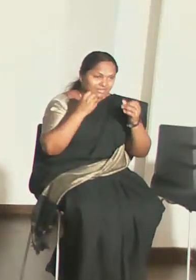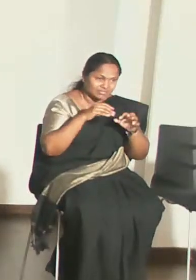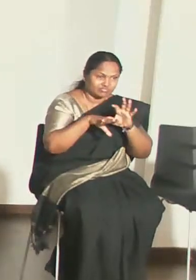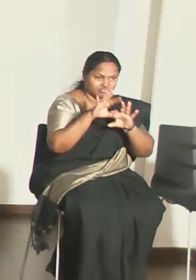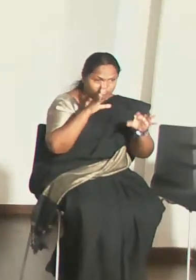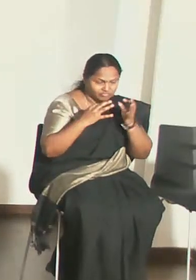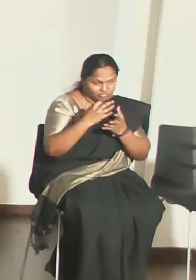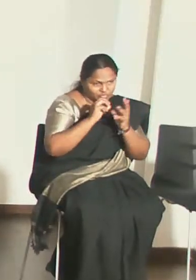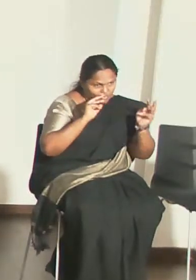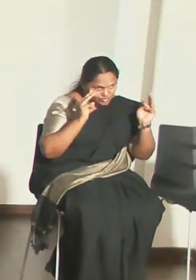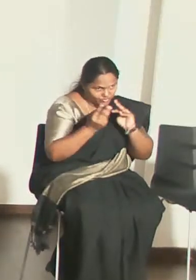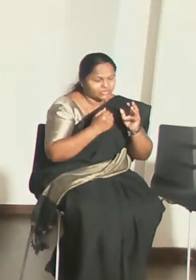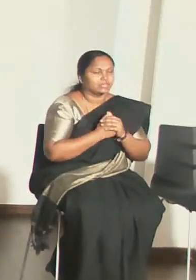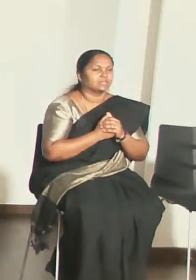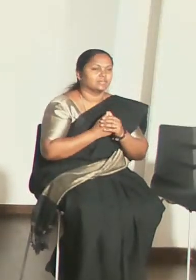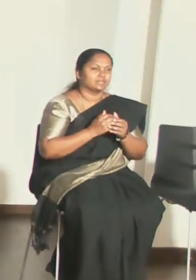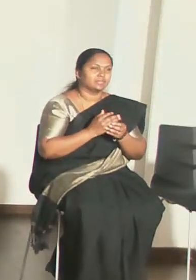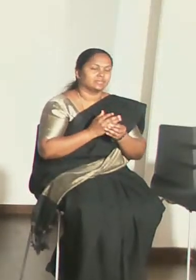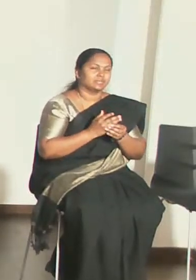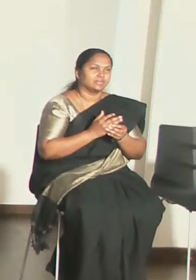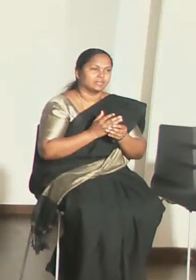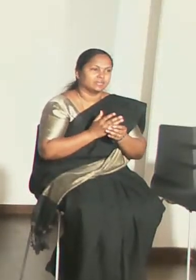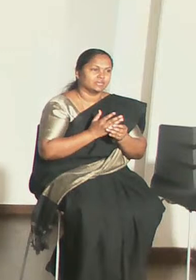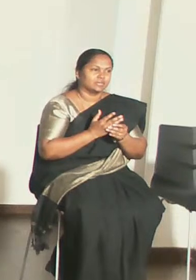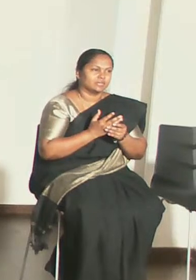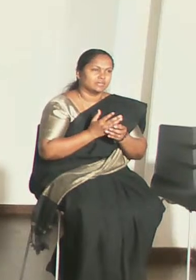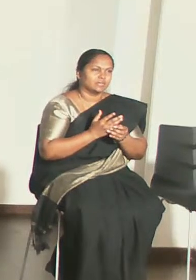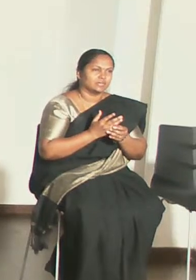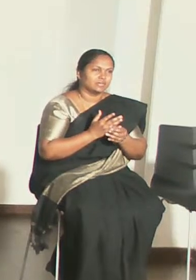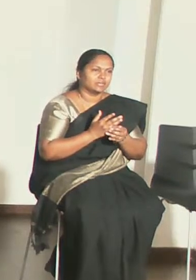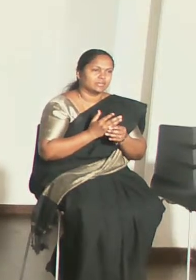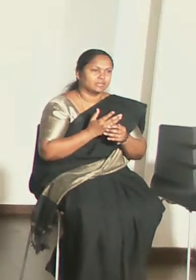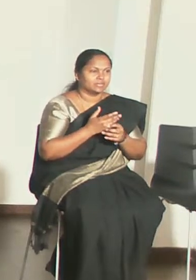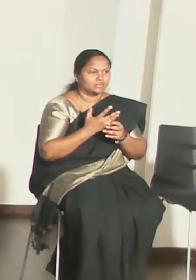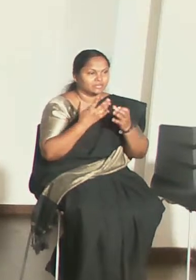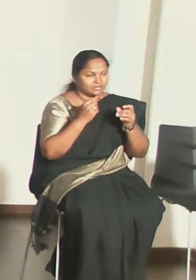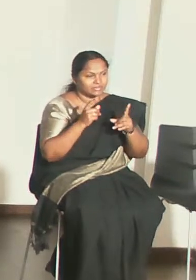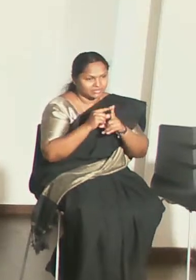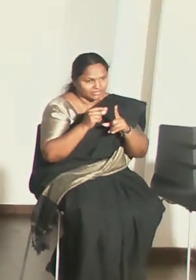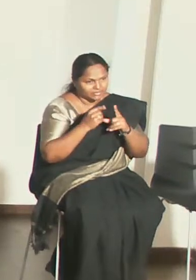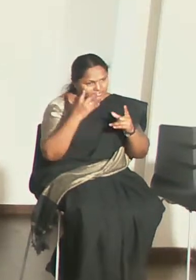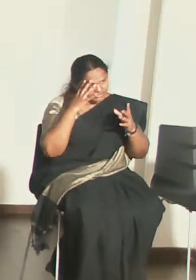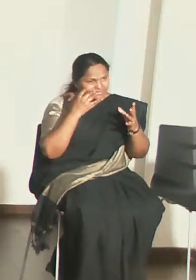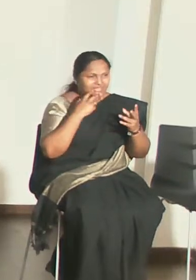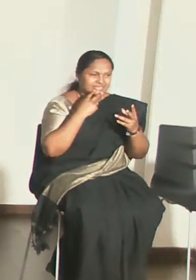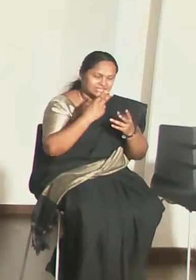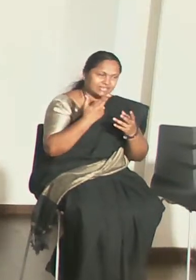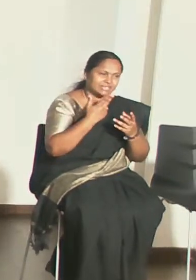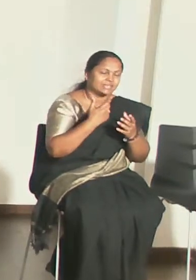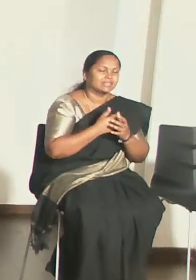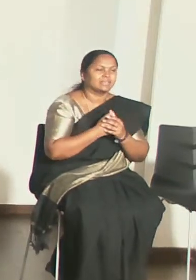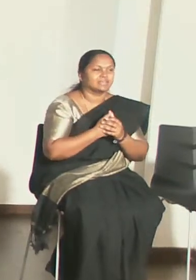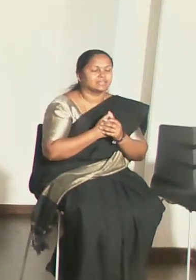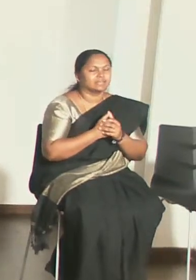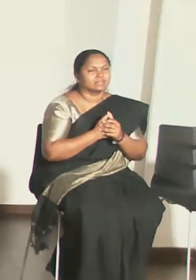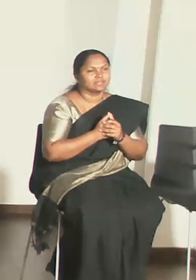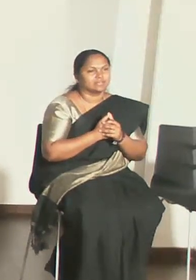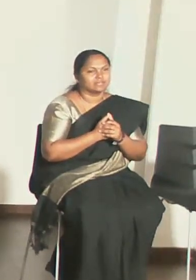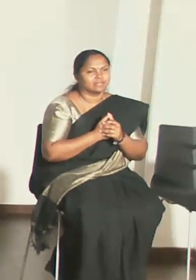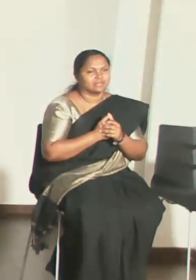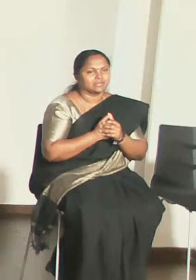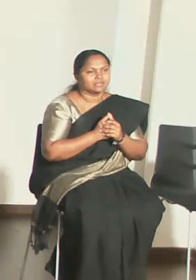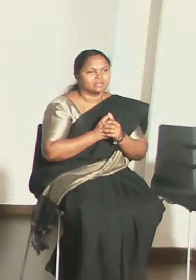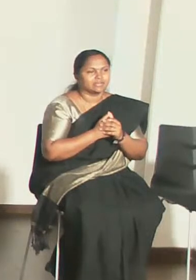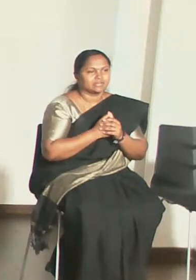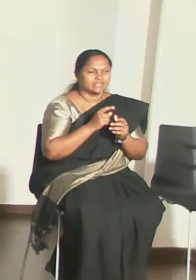collector's world, even though it might be a not-for-profit space. Um,